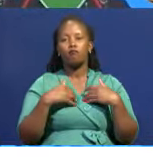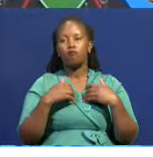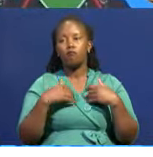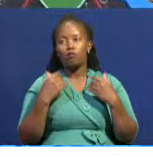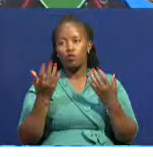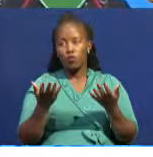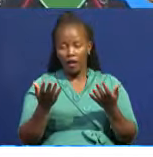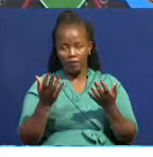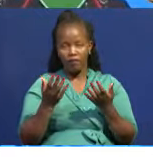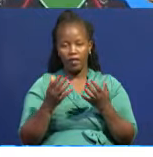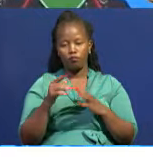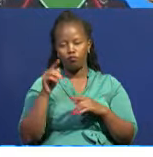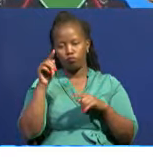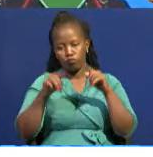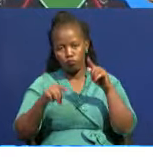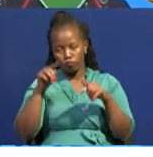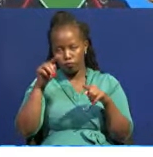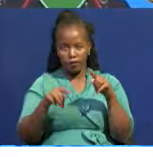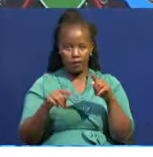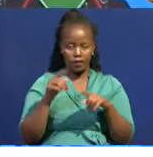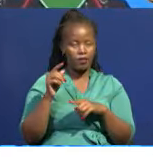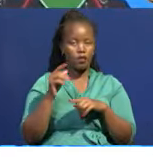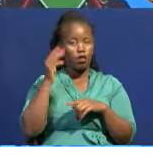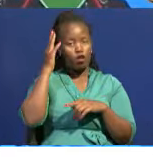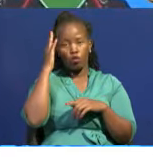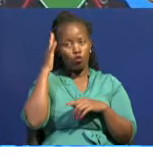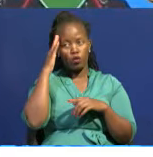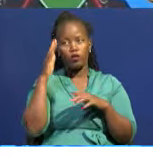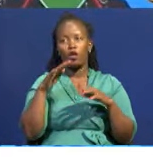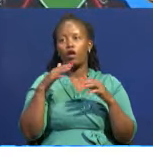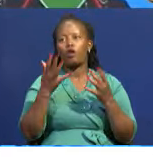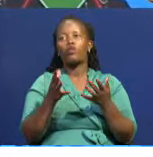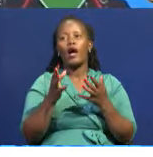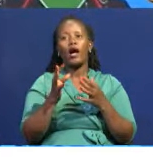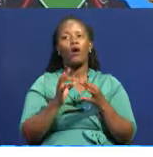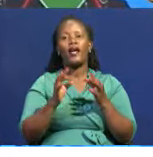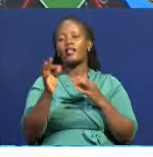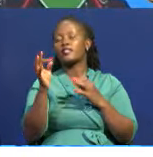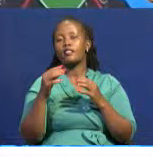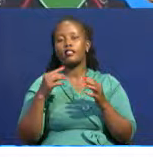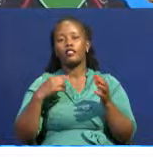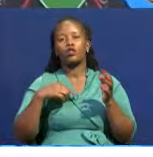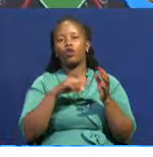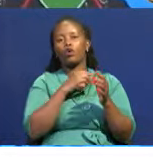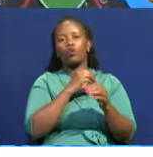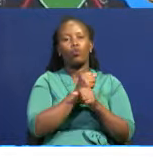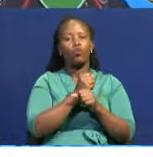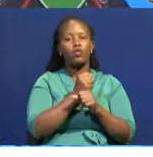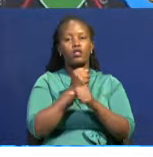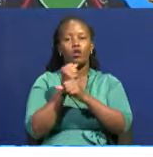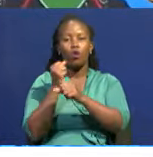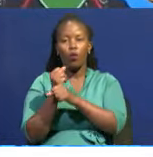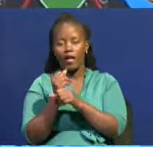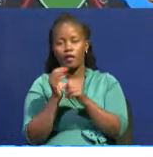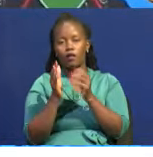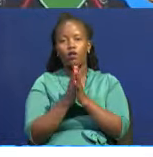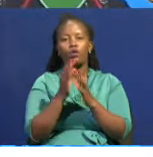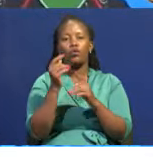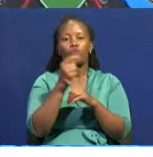of proportionality, so that to what extent do we work with the trained